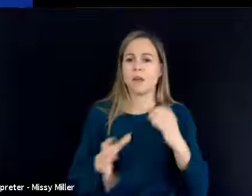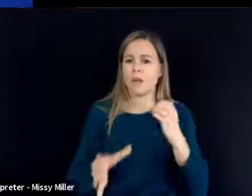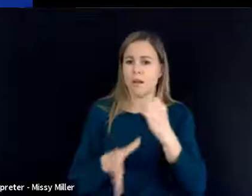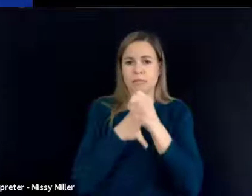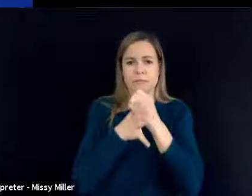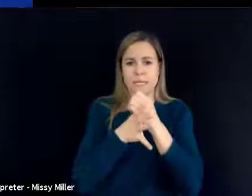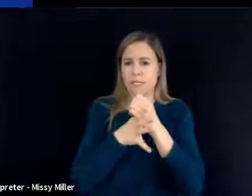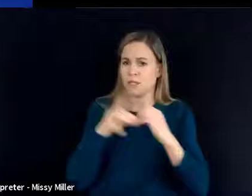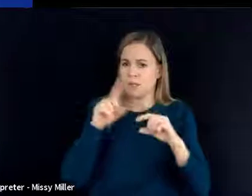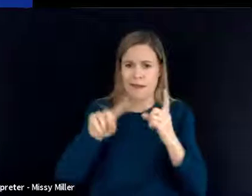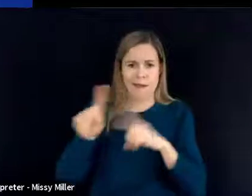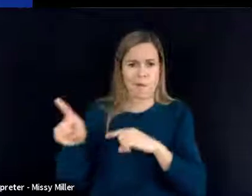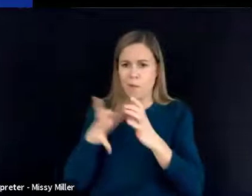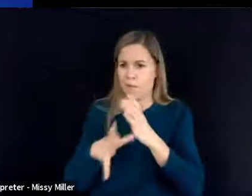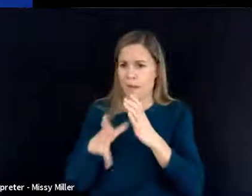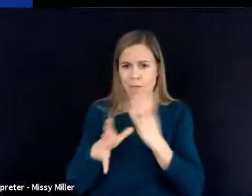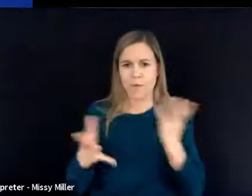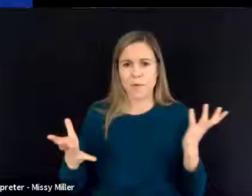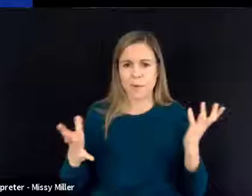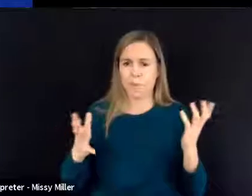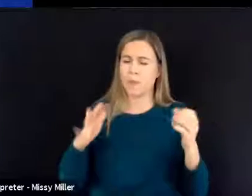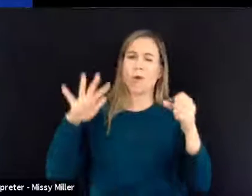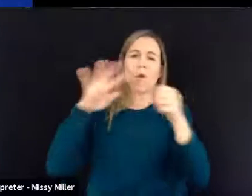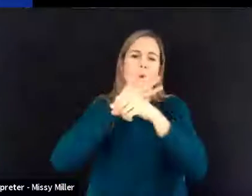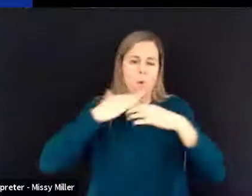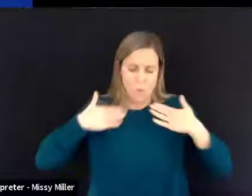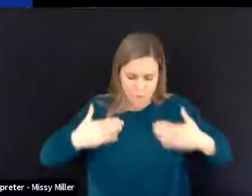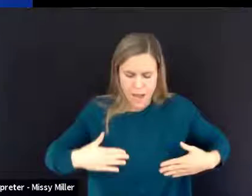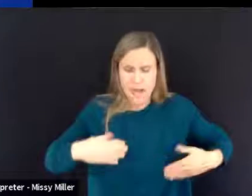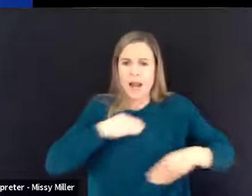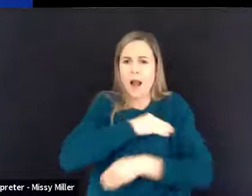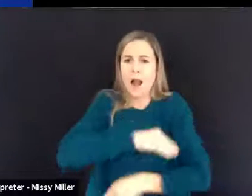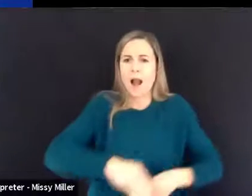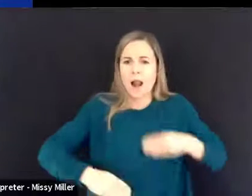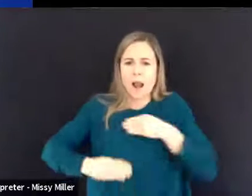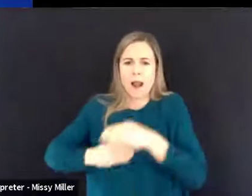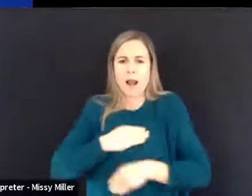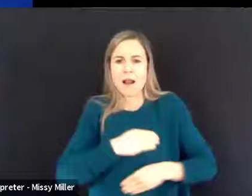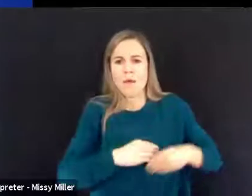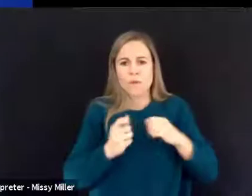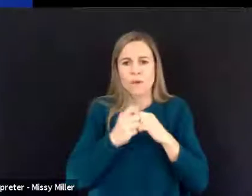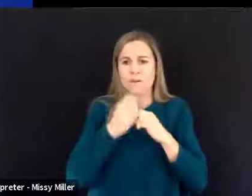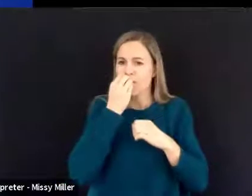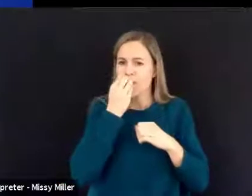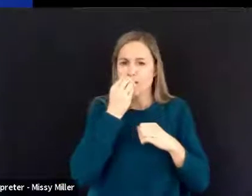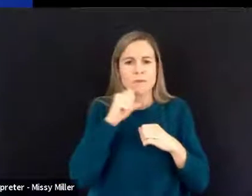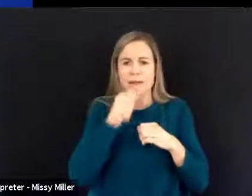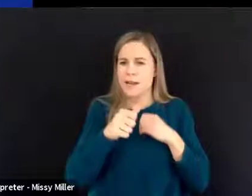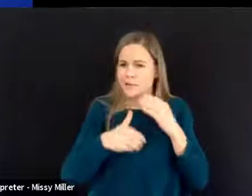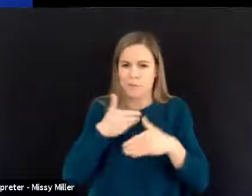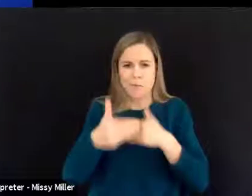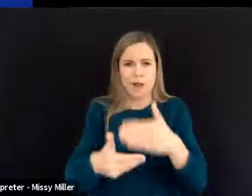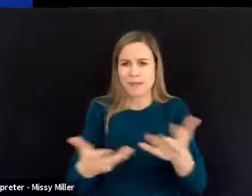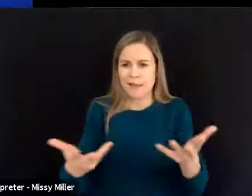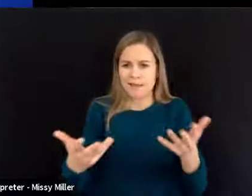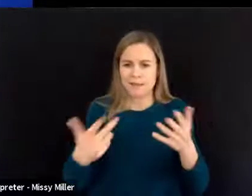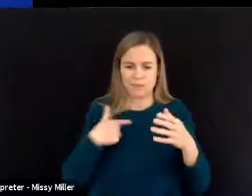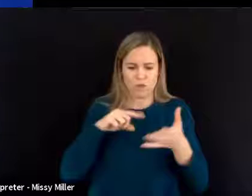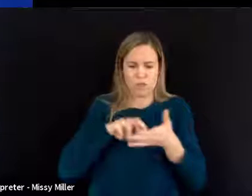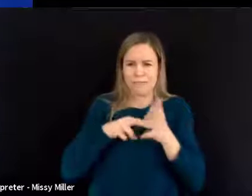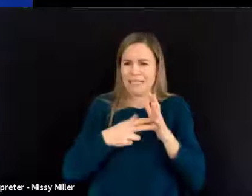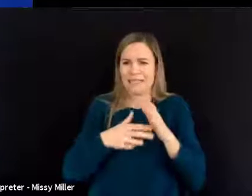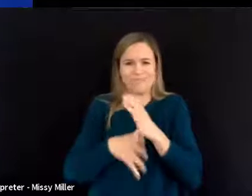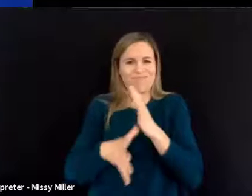Constipation. The whole digestive system can be really a challenge for families to